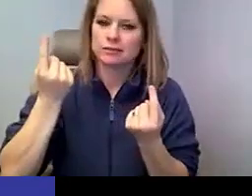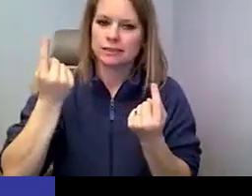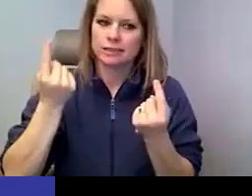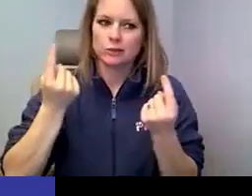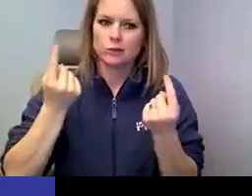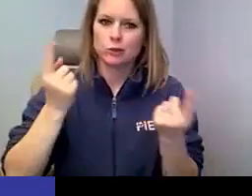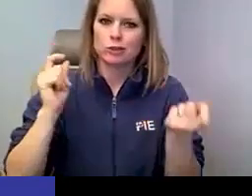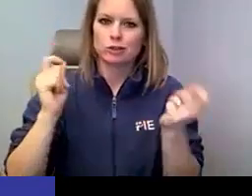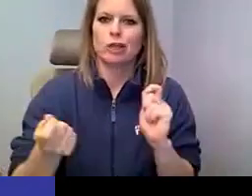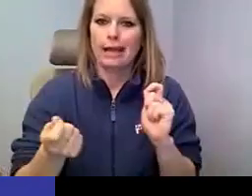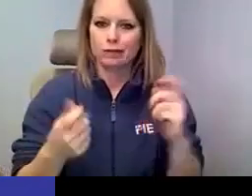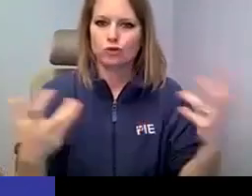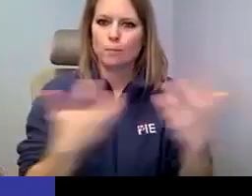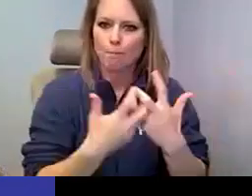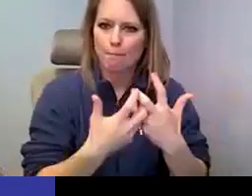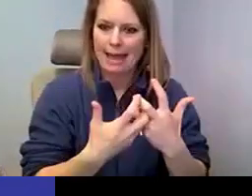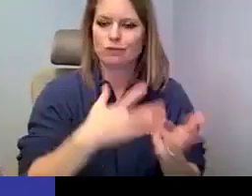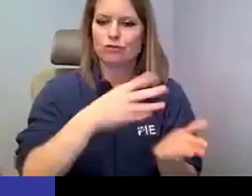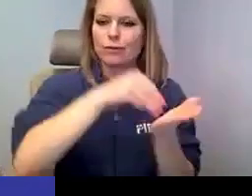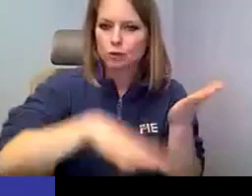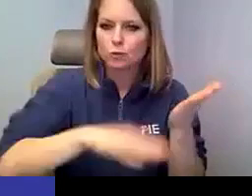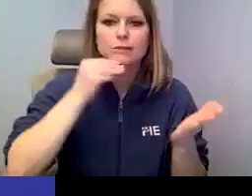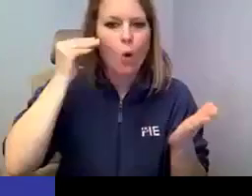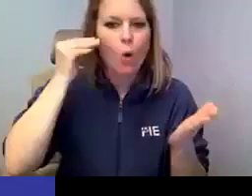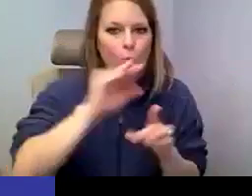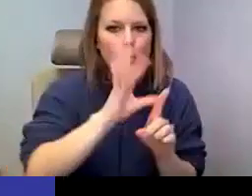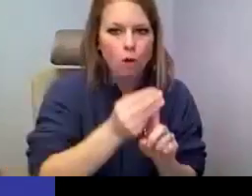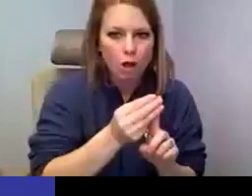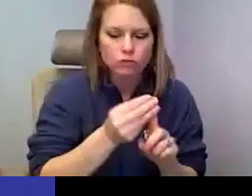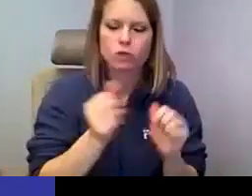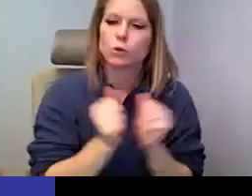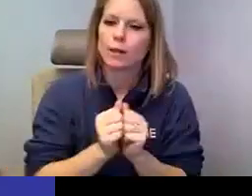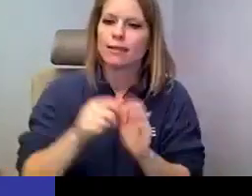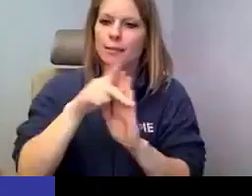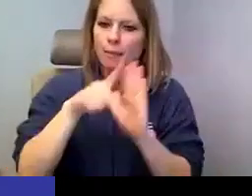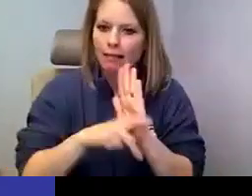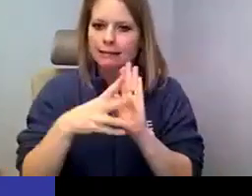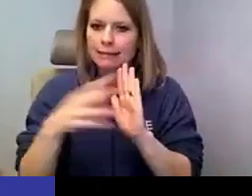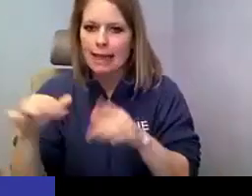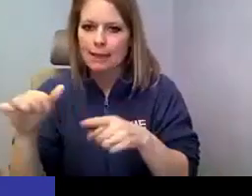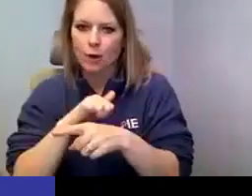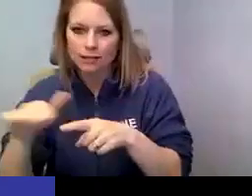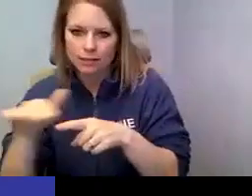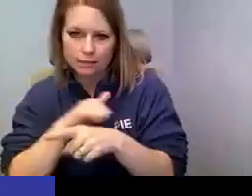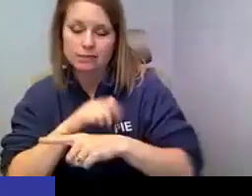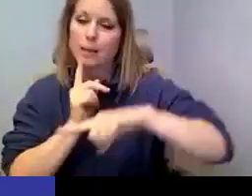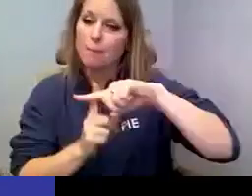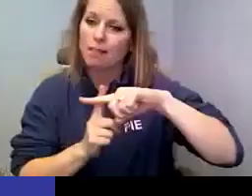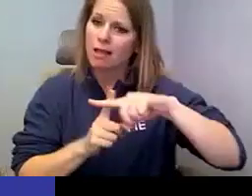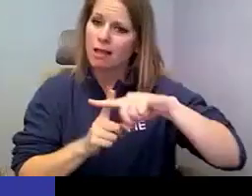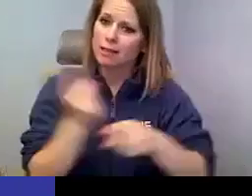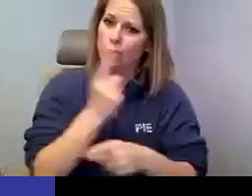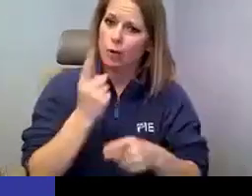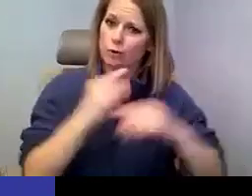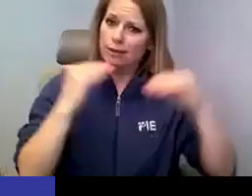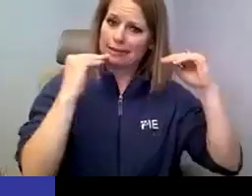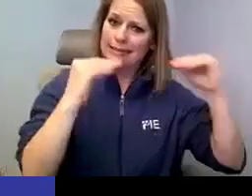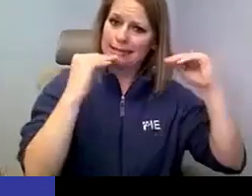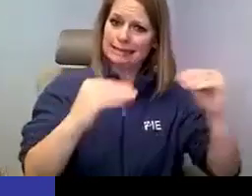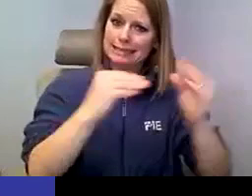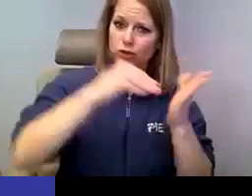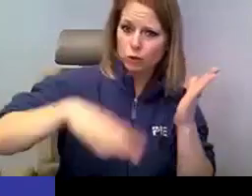home culture through policy and practice, and then properly teach students and support students when the